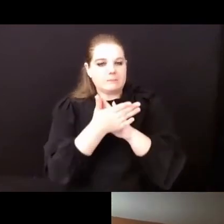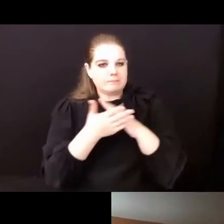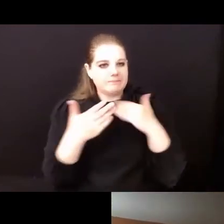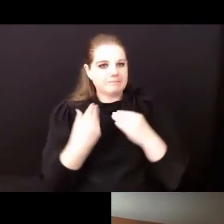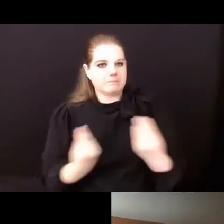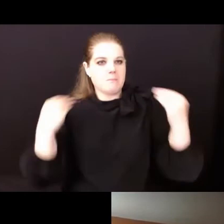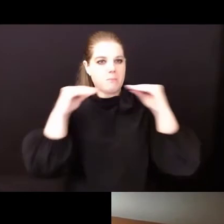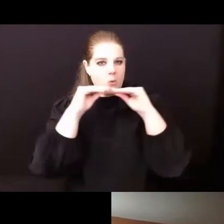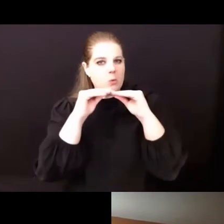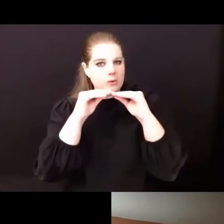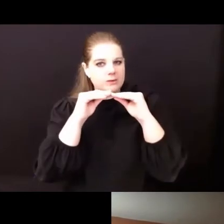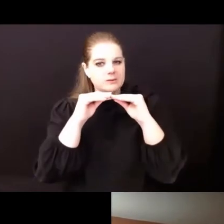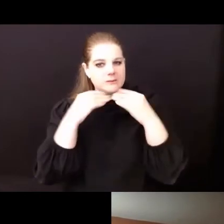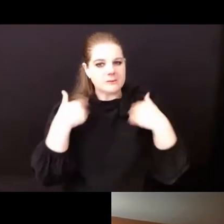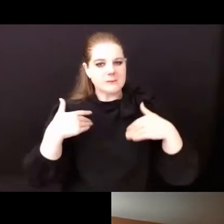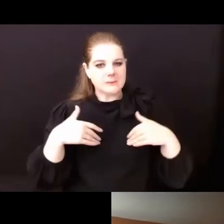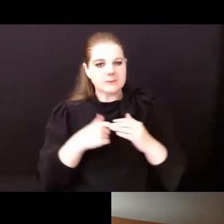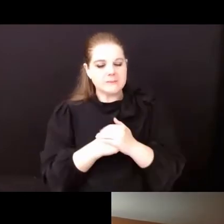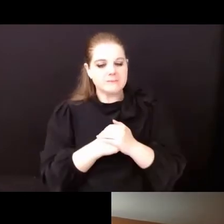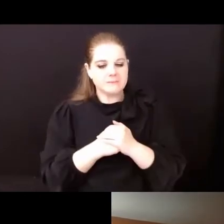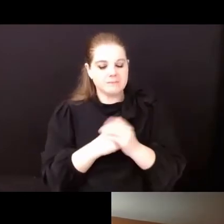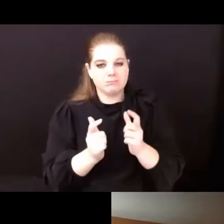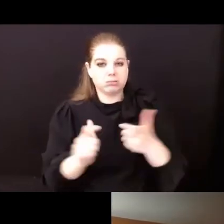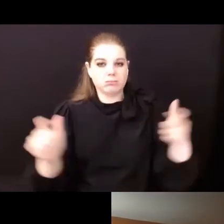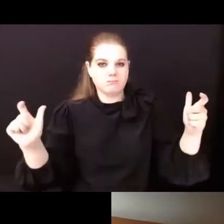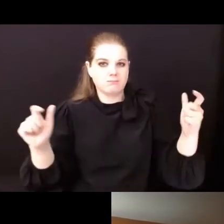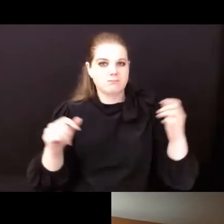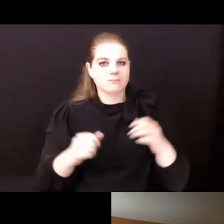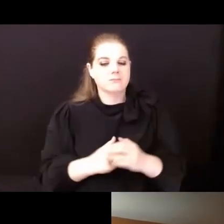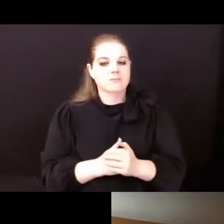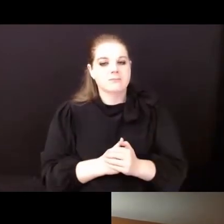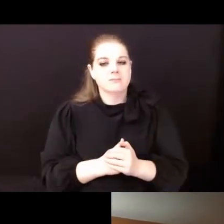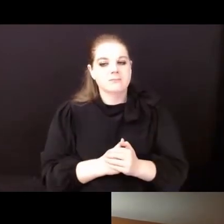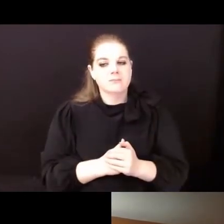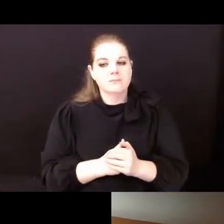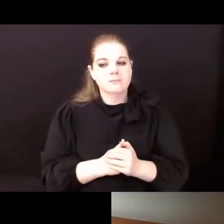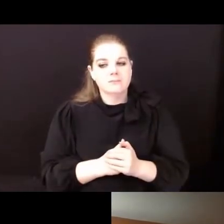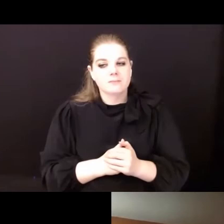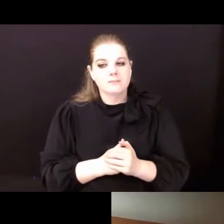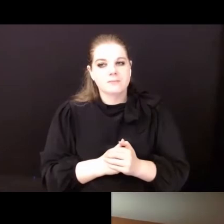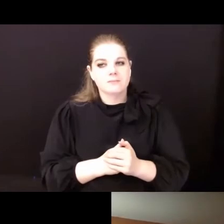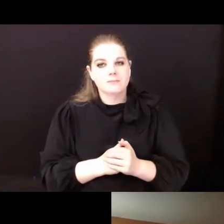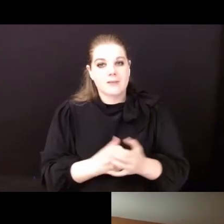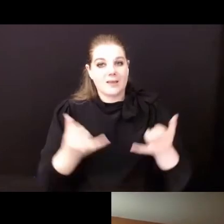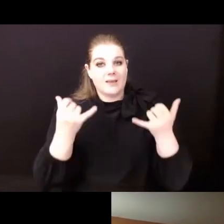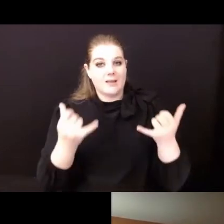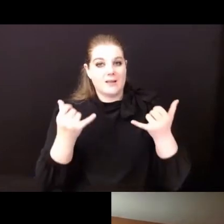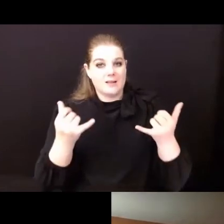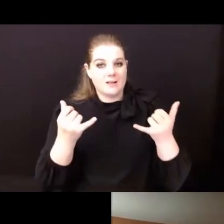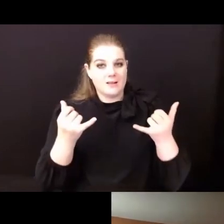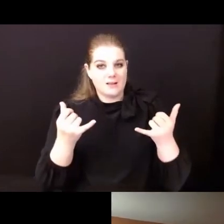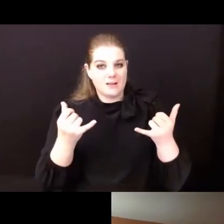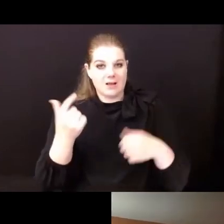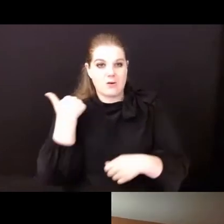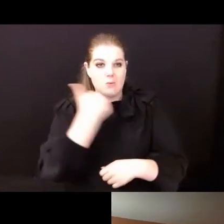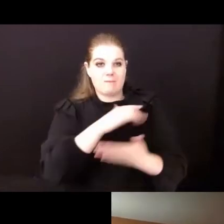than that. And the fact that we've now encompassed